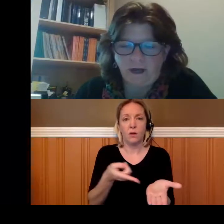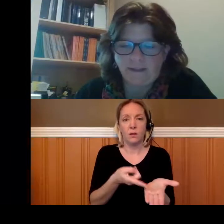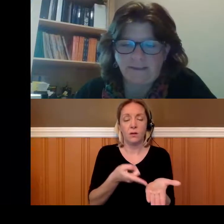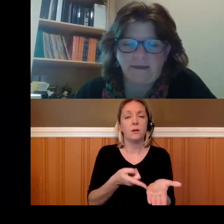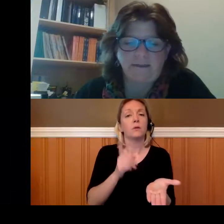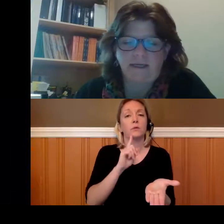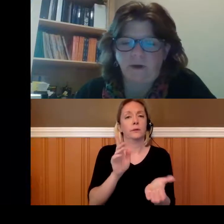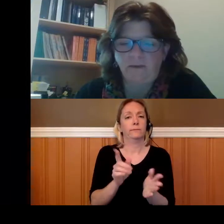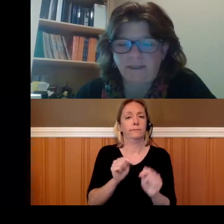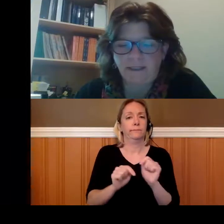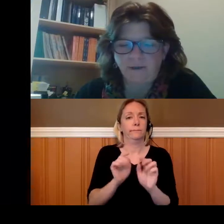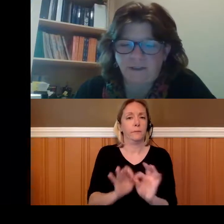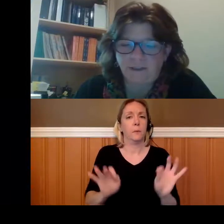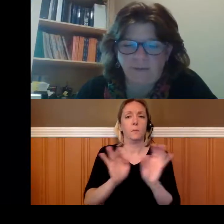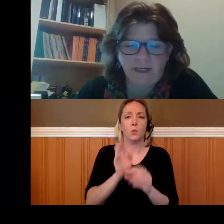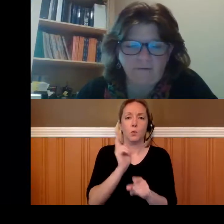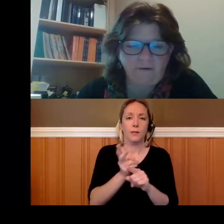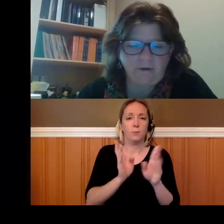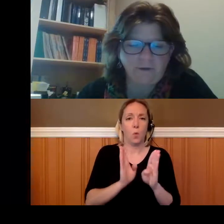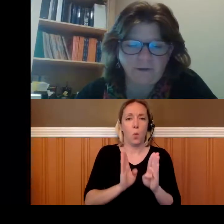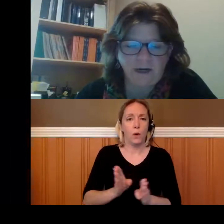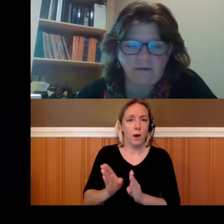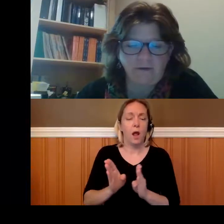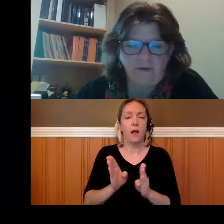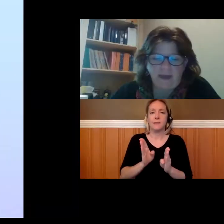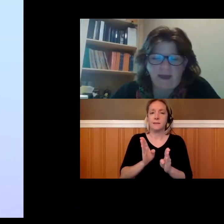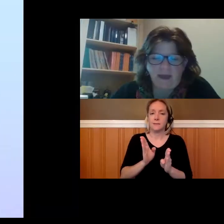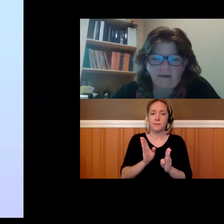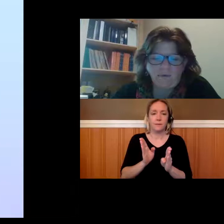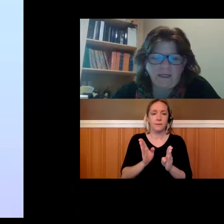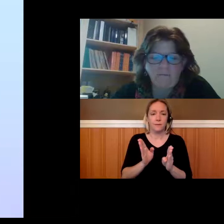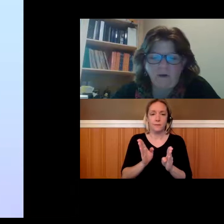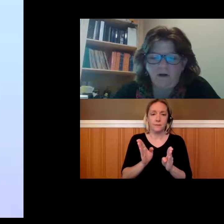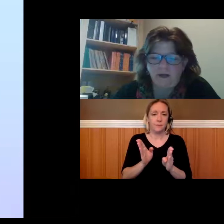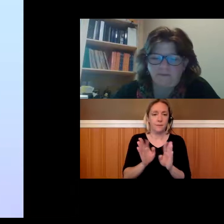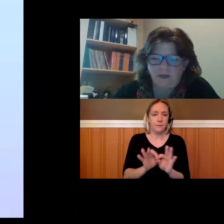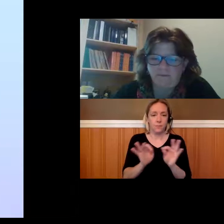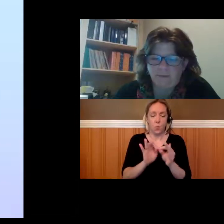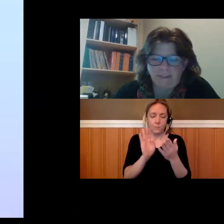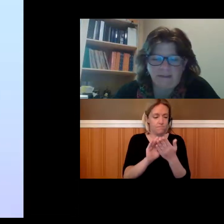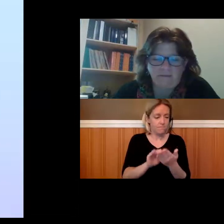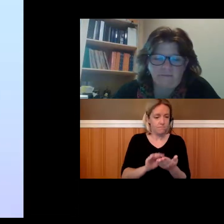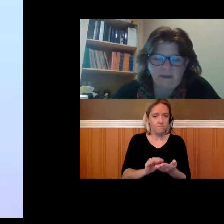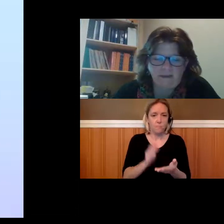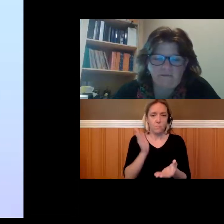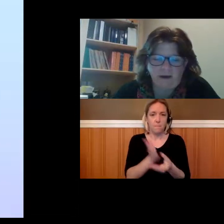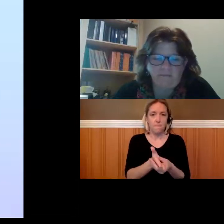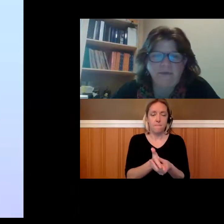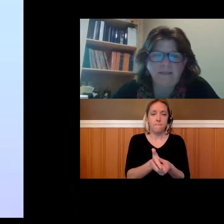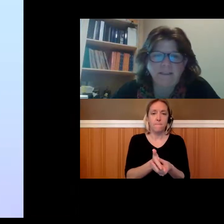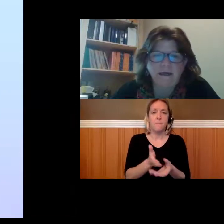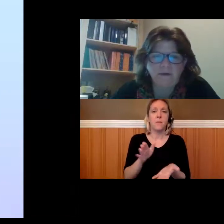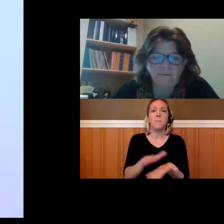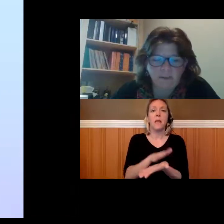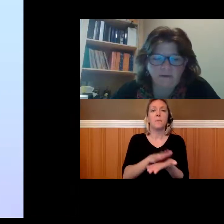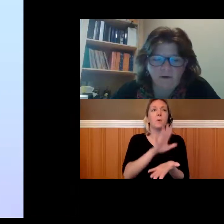an up-to-date transition planning file for your child. You can keep all kinds of documents in this file. And these documents are going